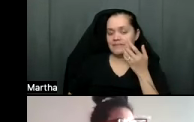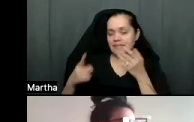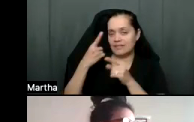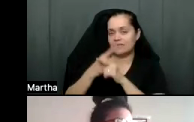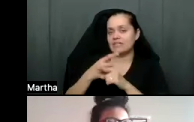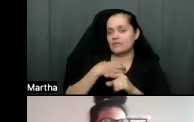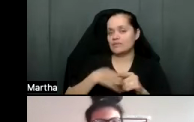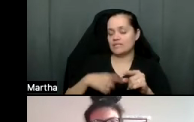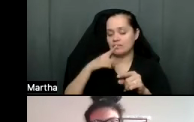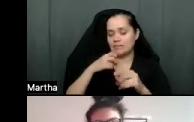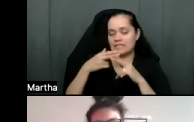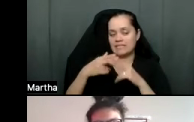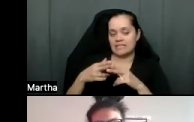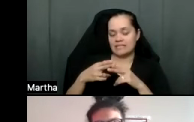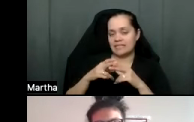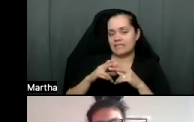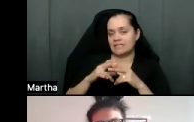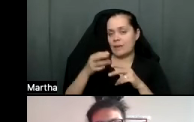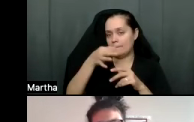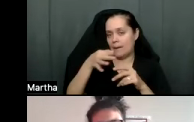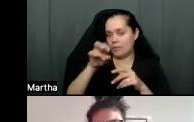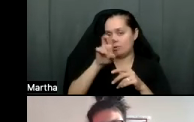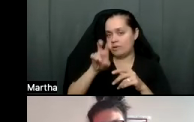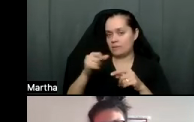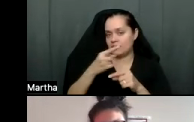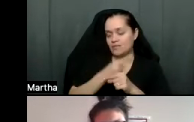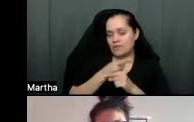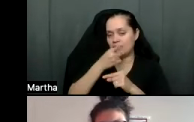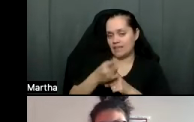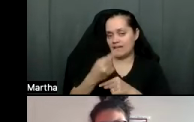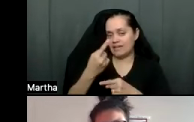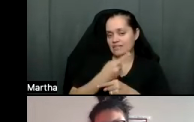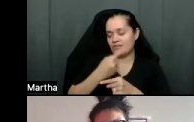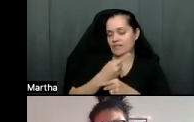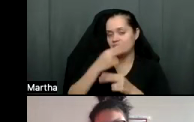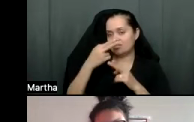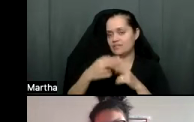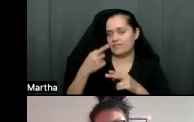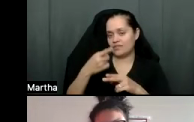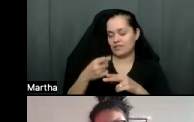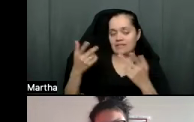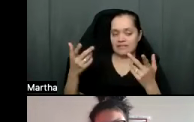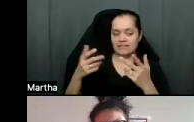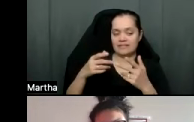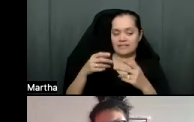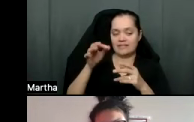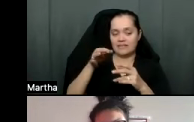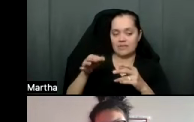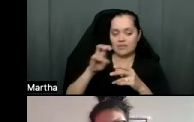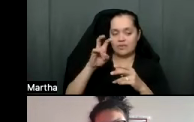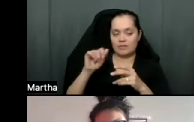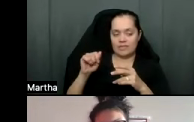hungry because he named it the pepperoni pizza model. Yes, that is the official name for this, the pepperoni